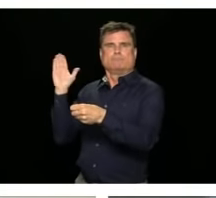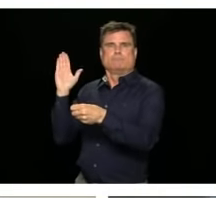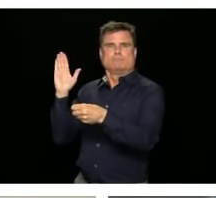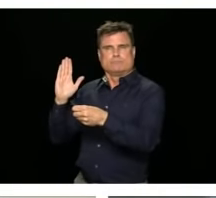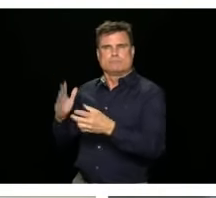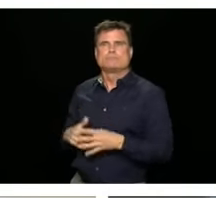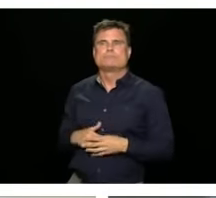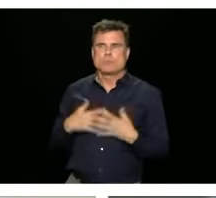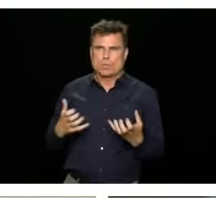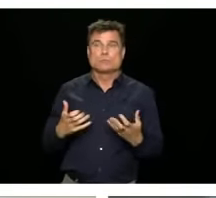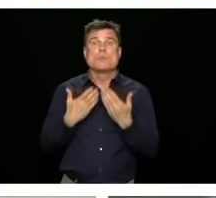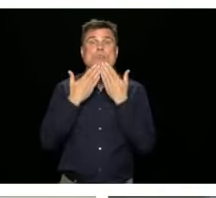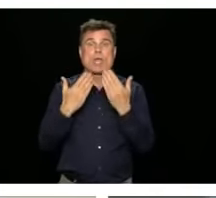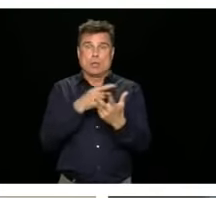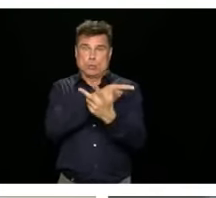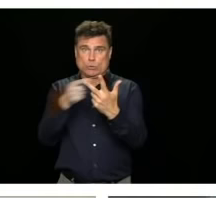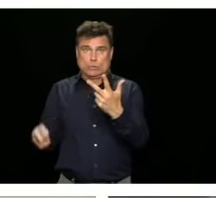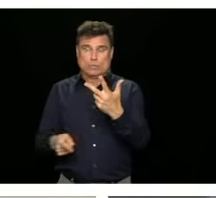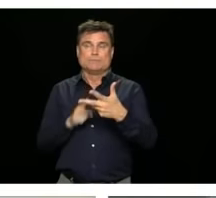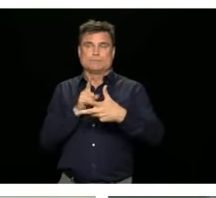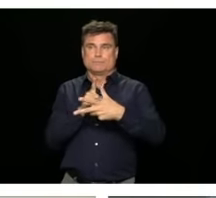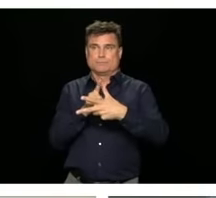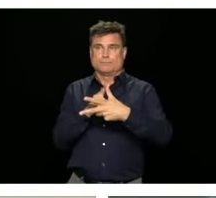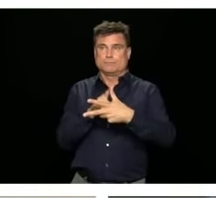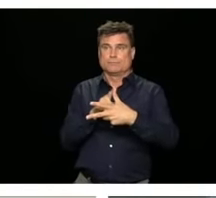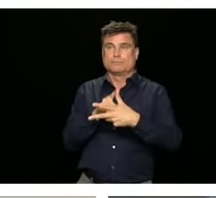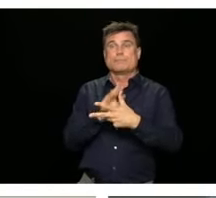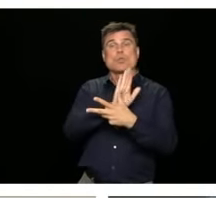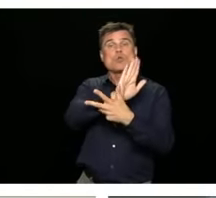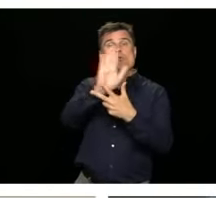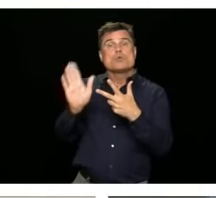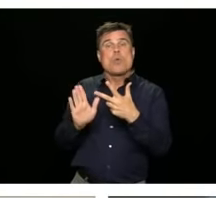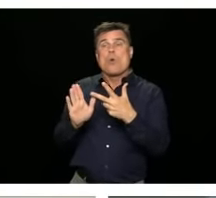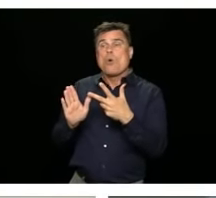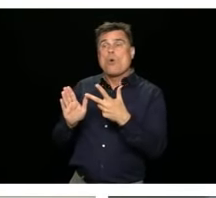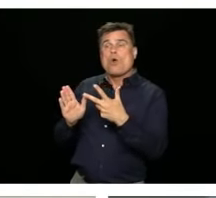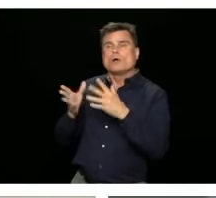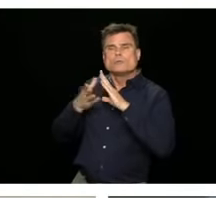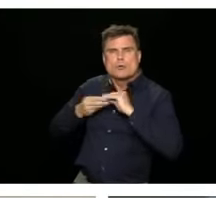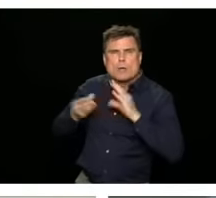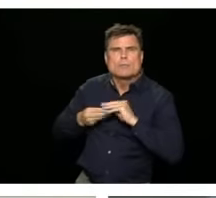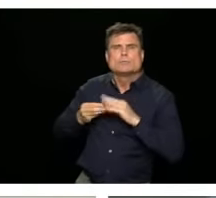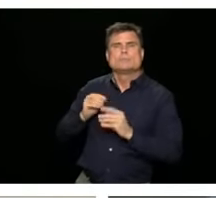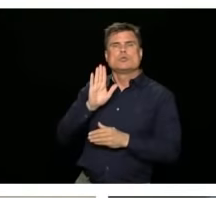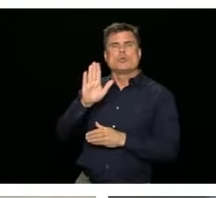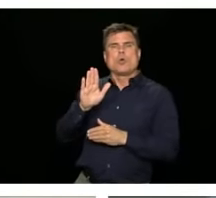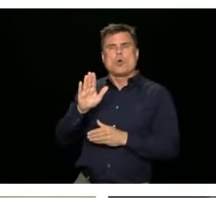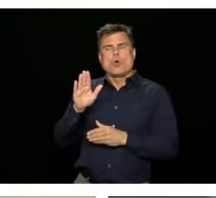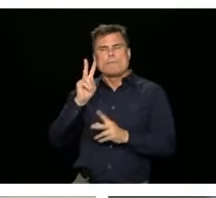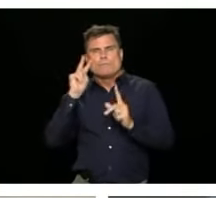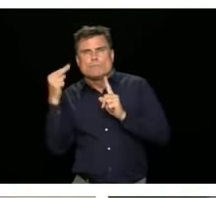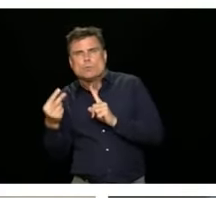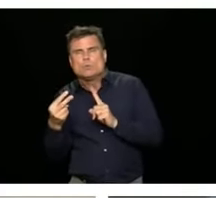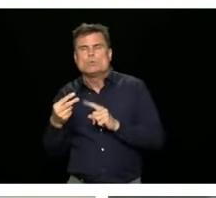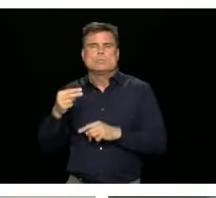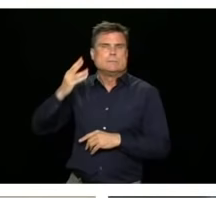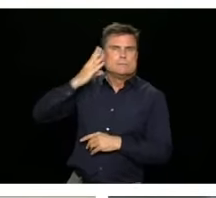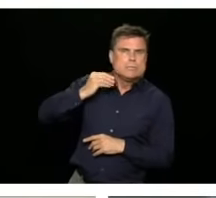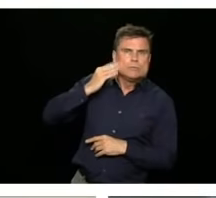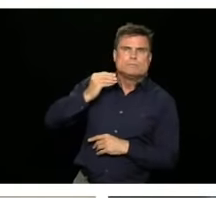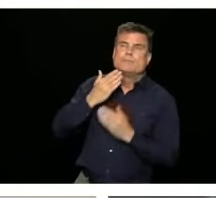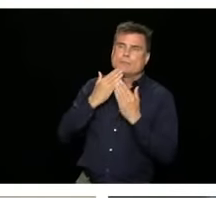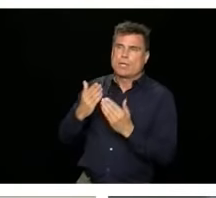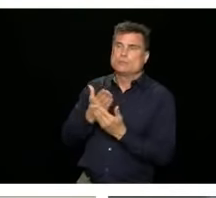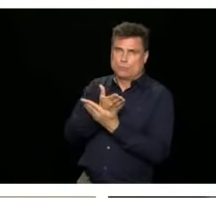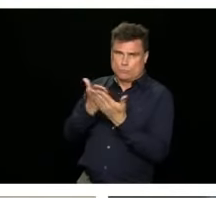answer the questions from all the people across the province. And as well, a very big hand to say everyone